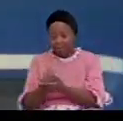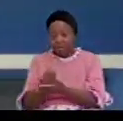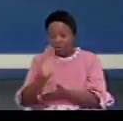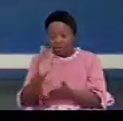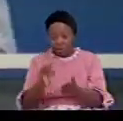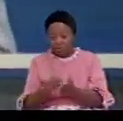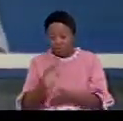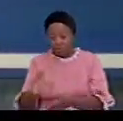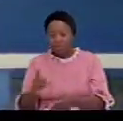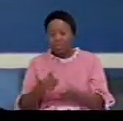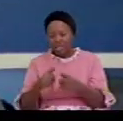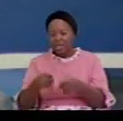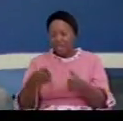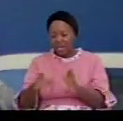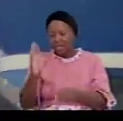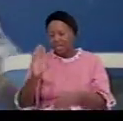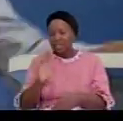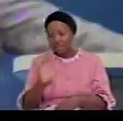children first.